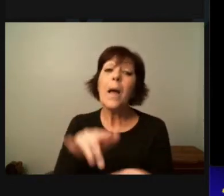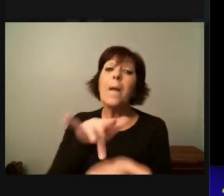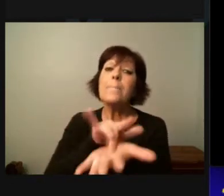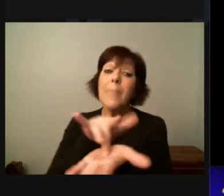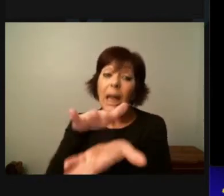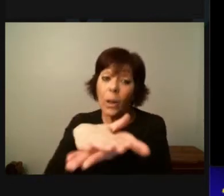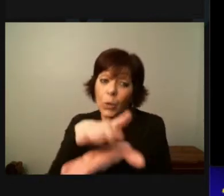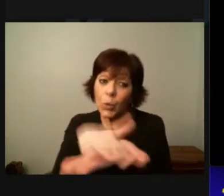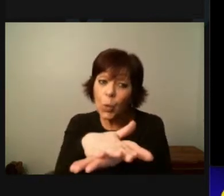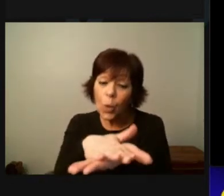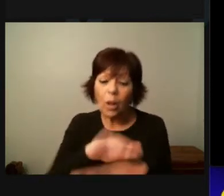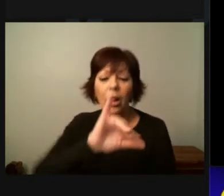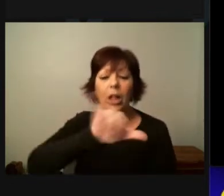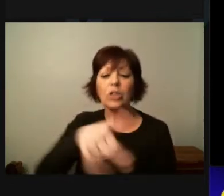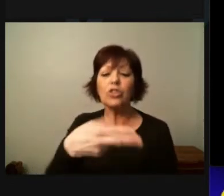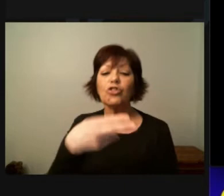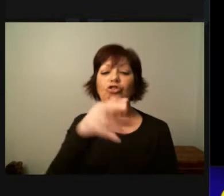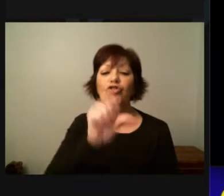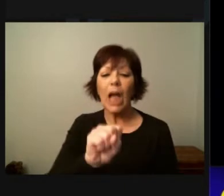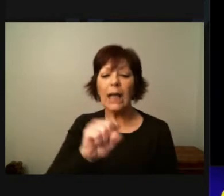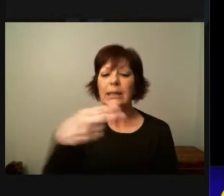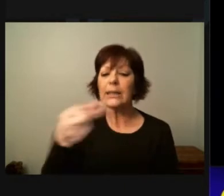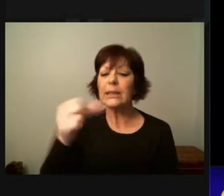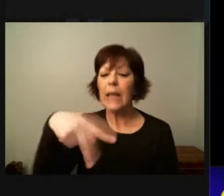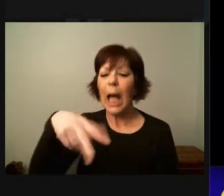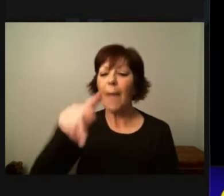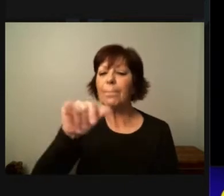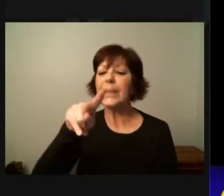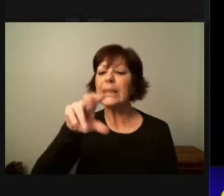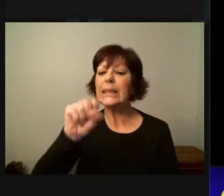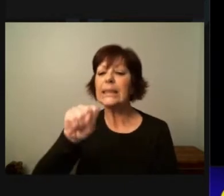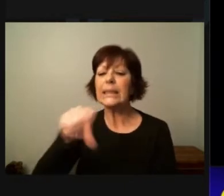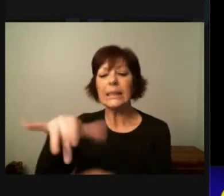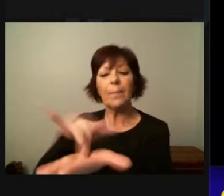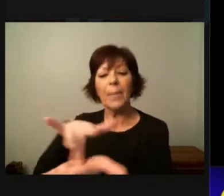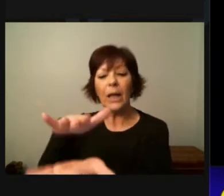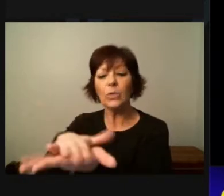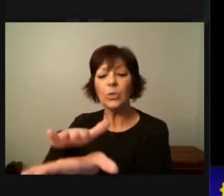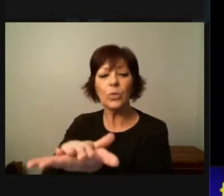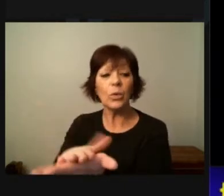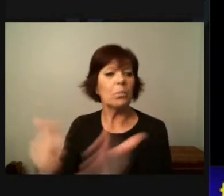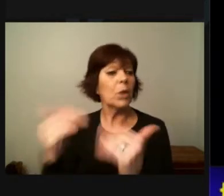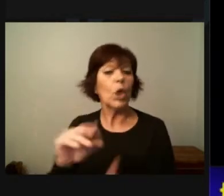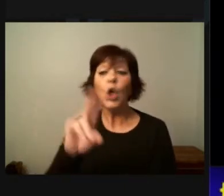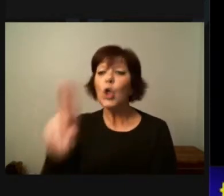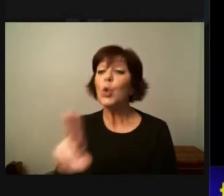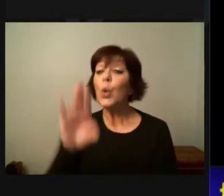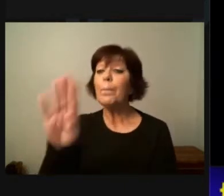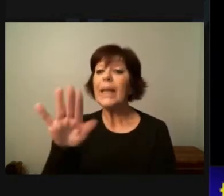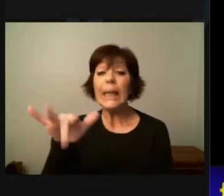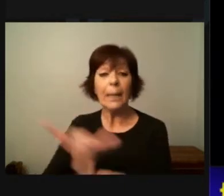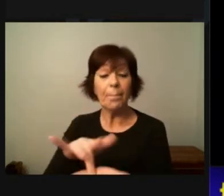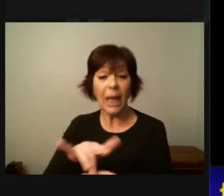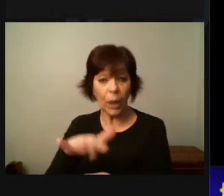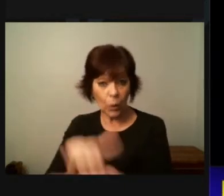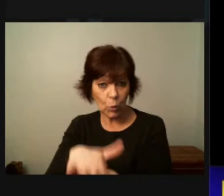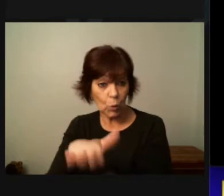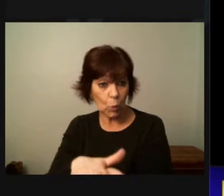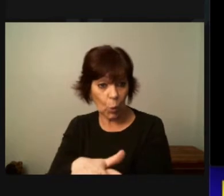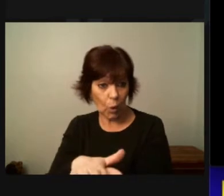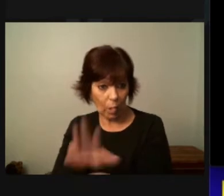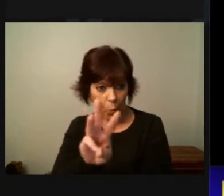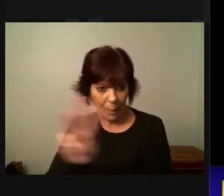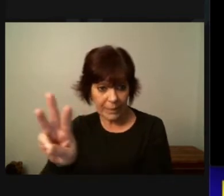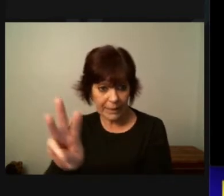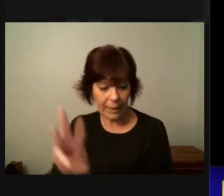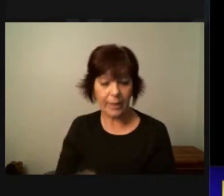go to the Johns Hopkins Medical School. You could go to the UB Medical School site. And of course, you can always go to